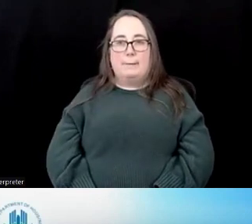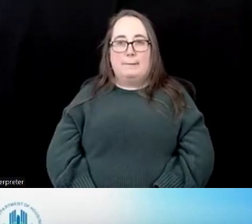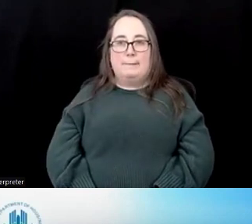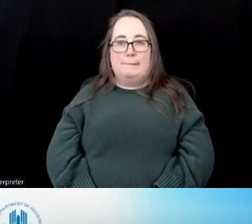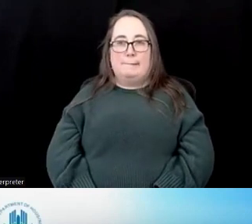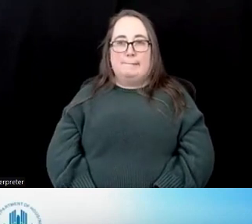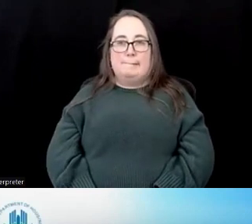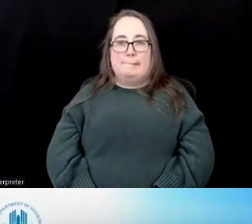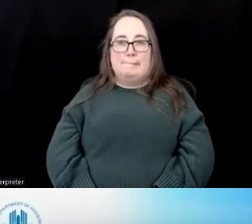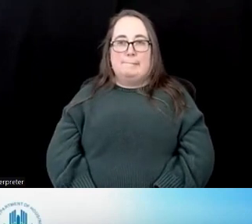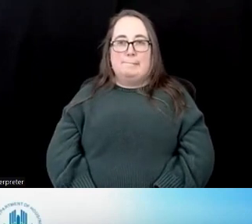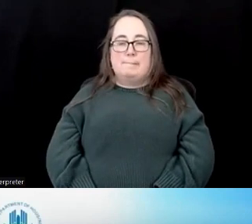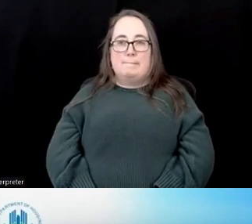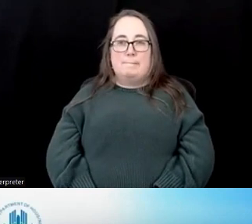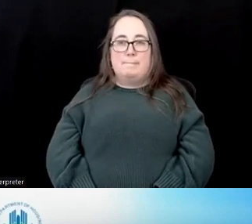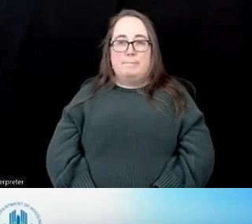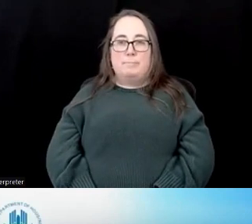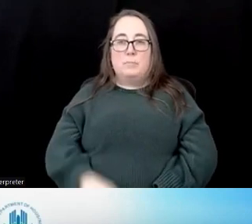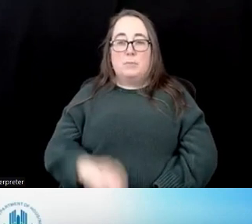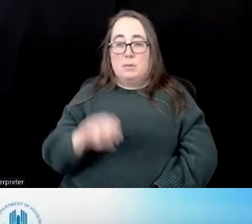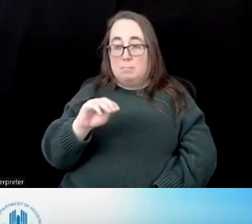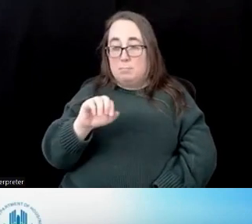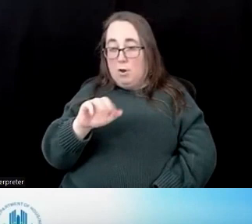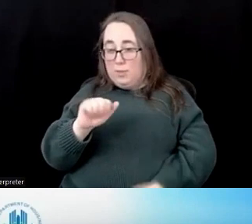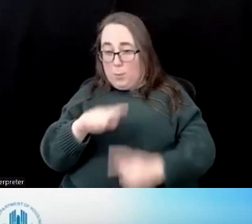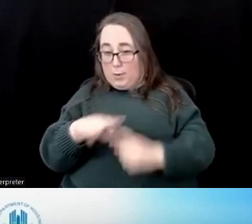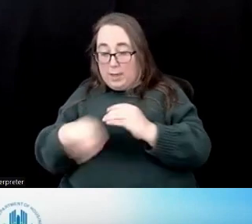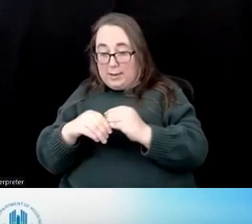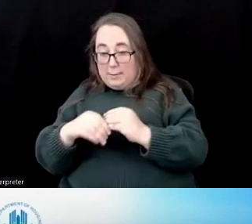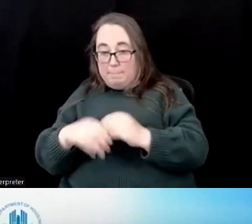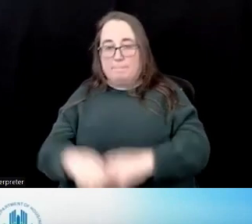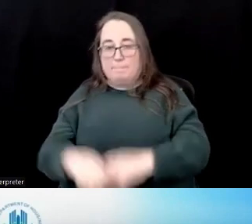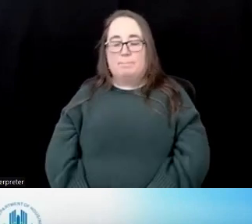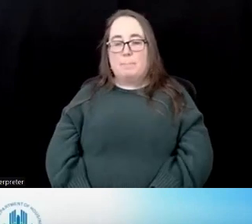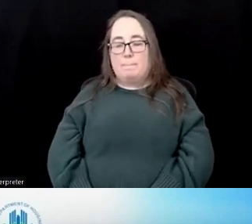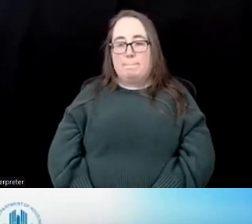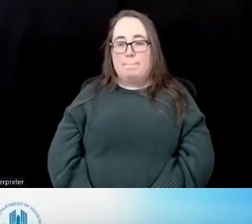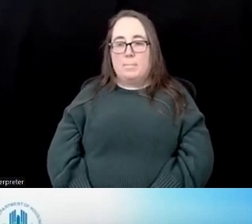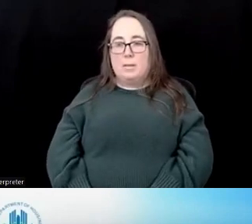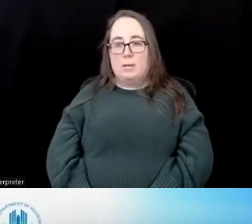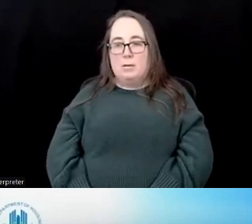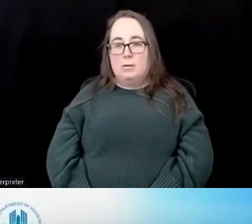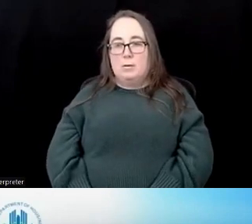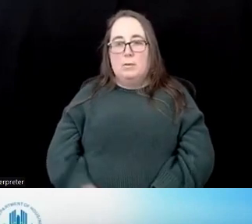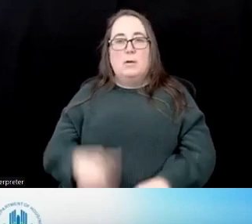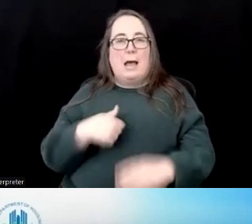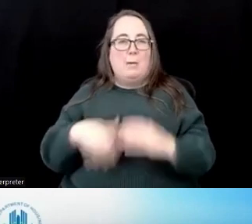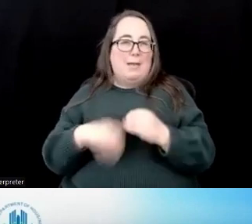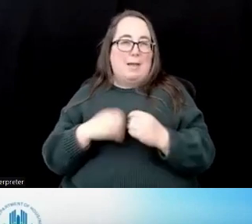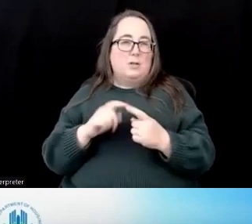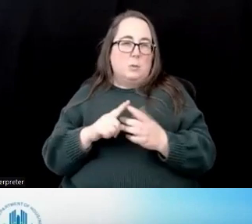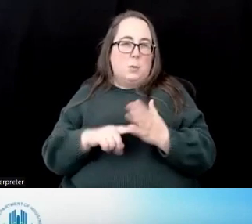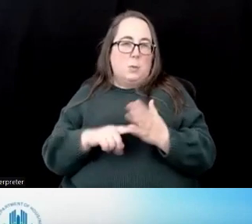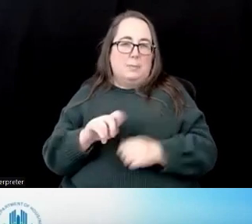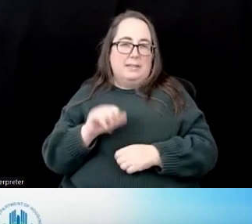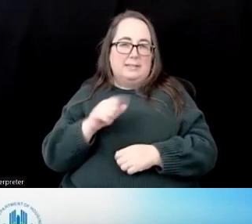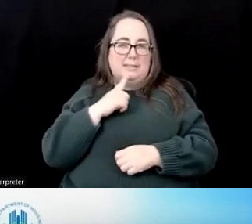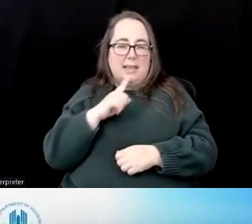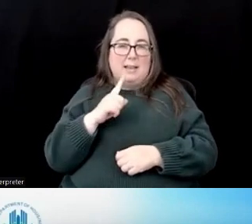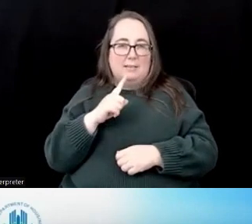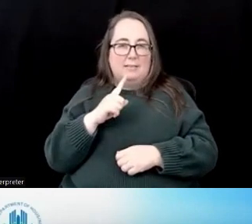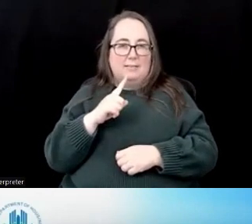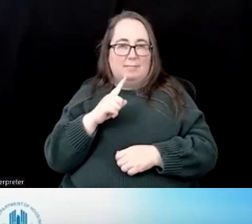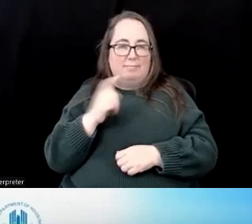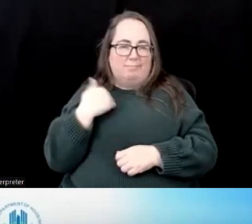And Martha, was there anything you wanted to add? Yeah, sure. And I'll just add to what Melissa said earlier from